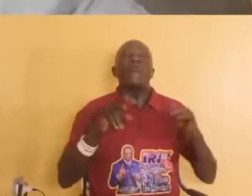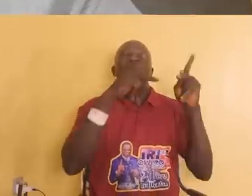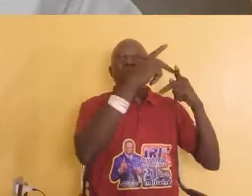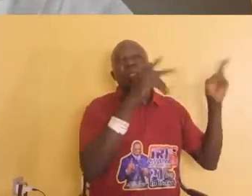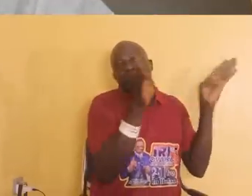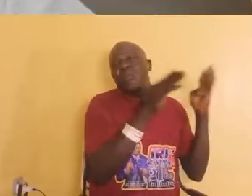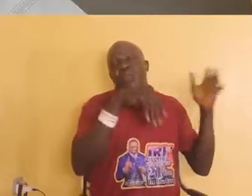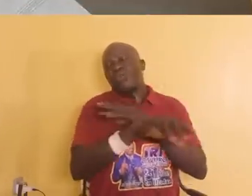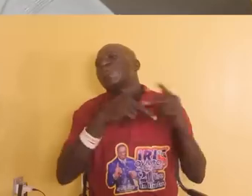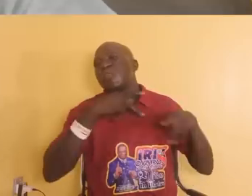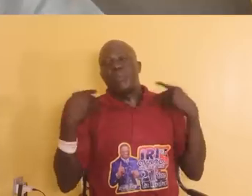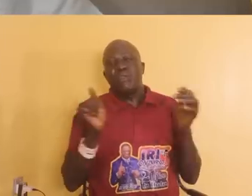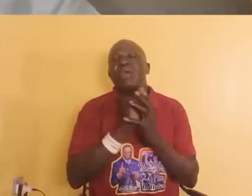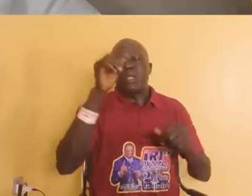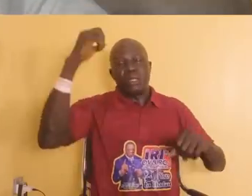the Lord.